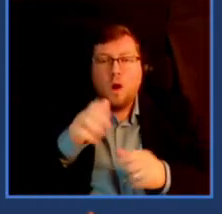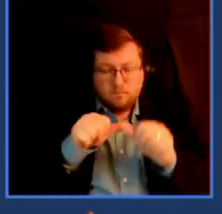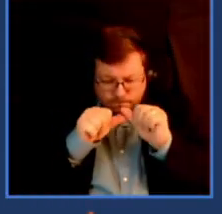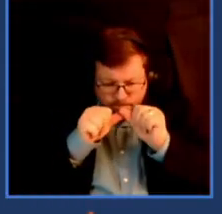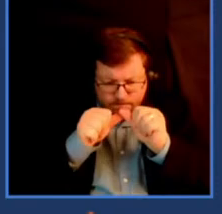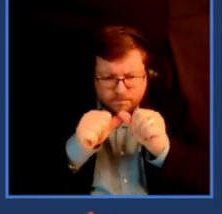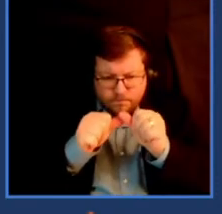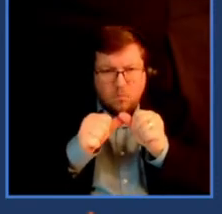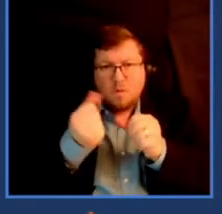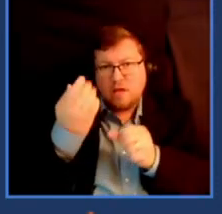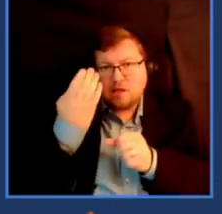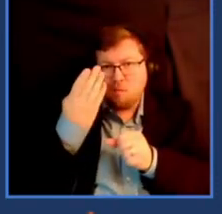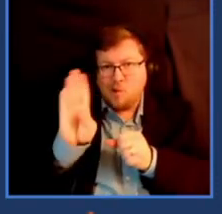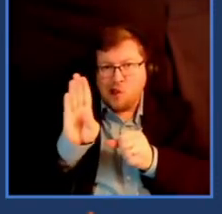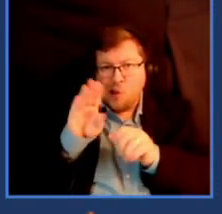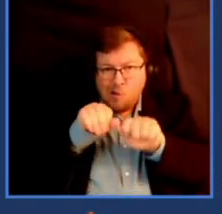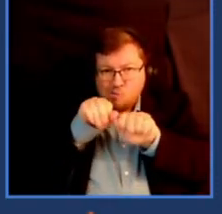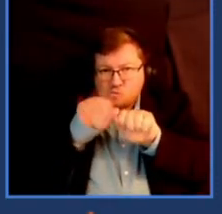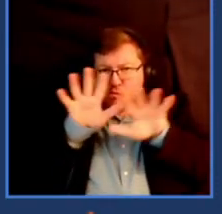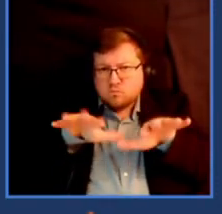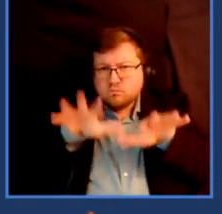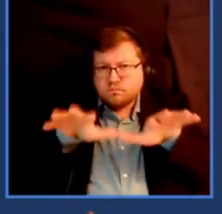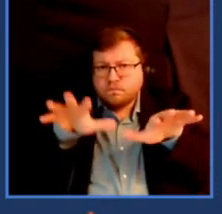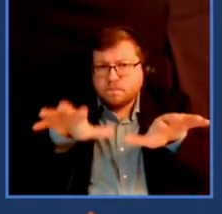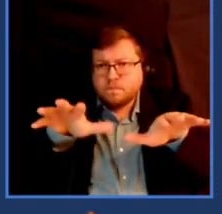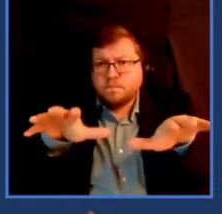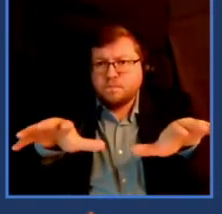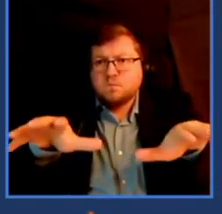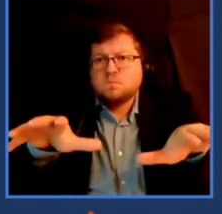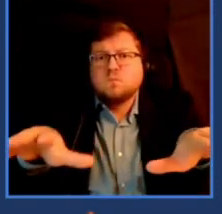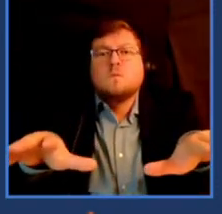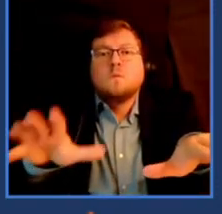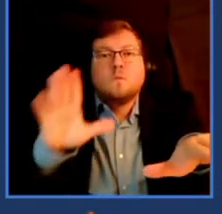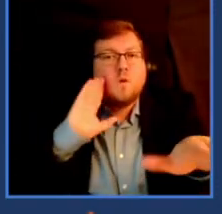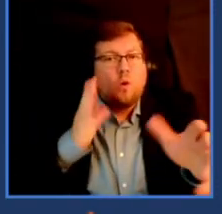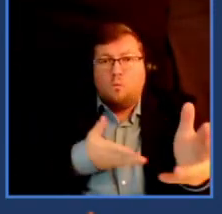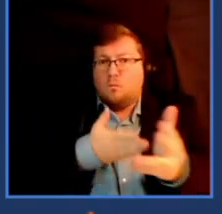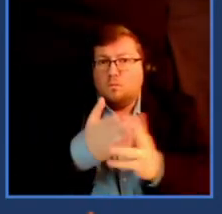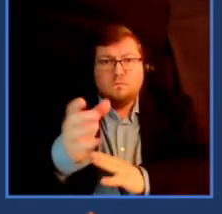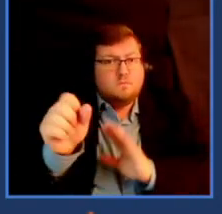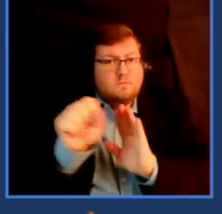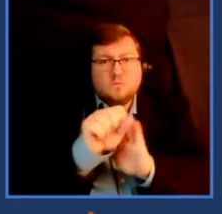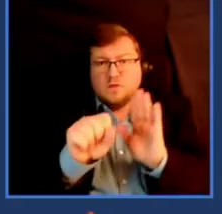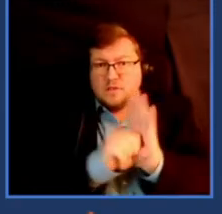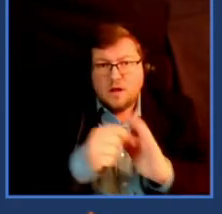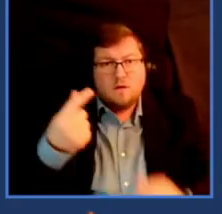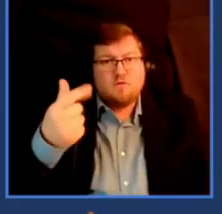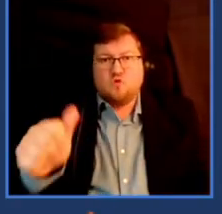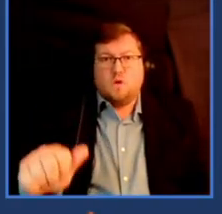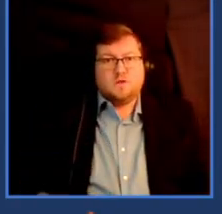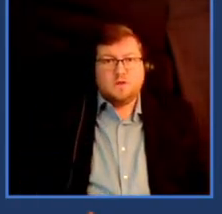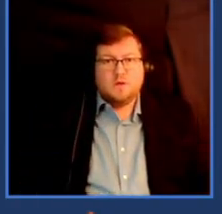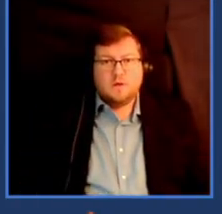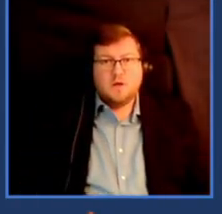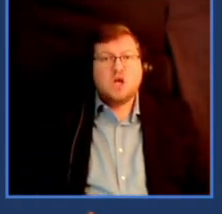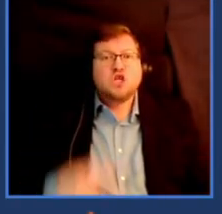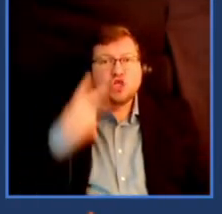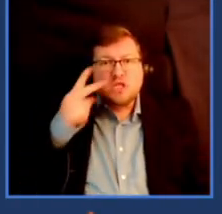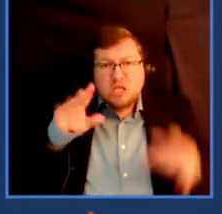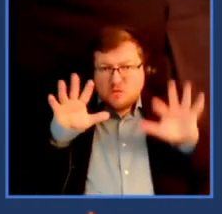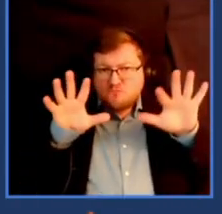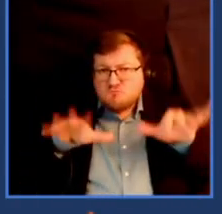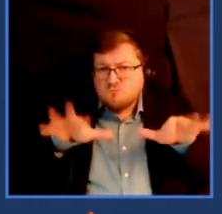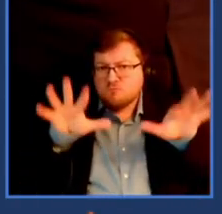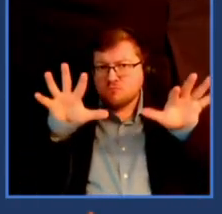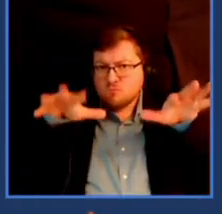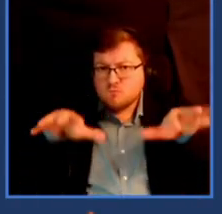wave that will make its way all across this state, the ripples of which will be felt all